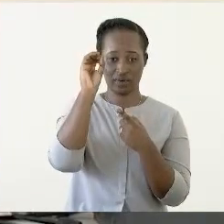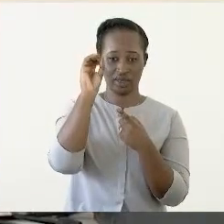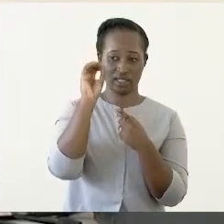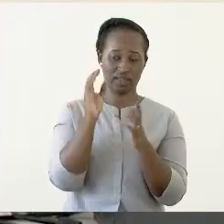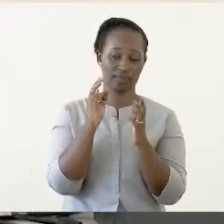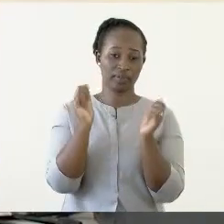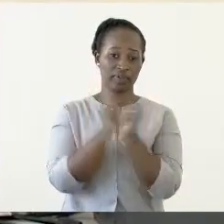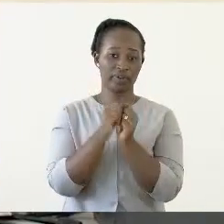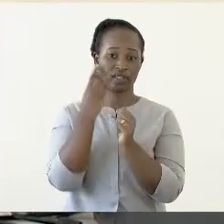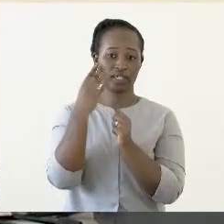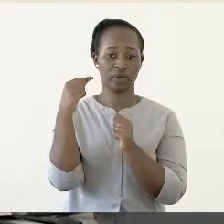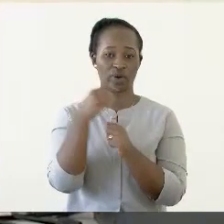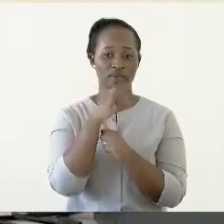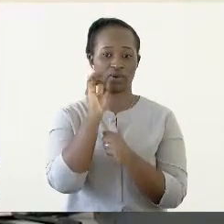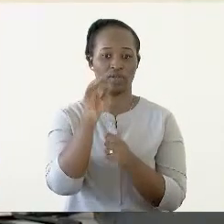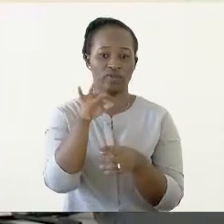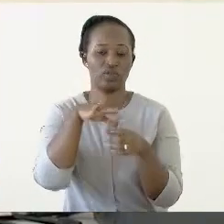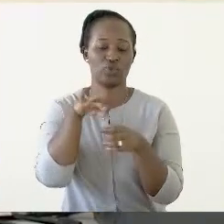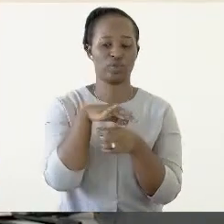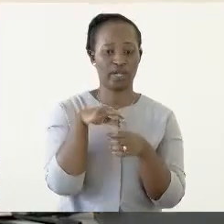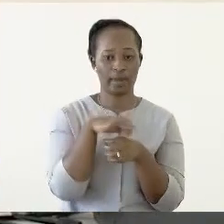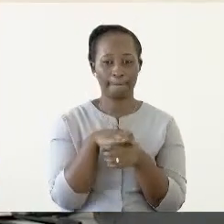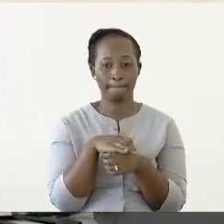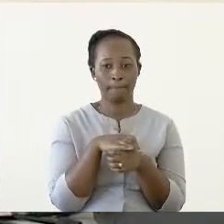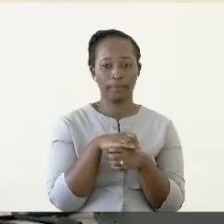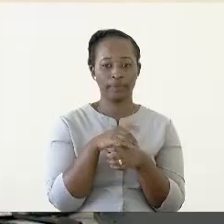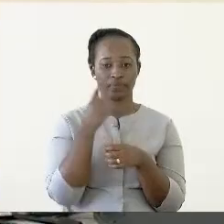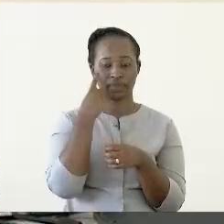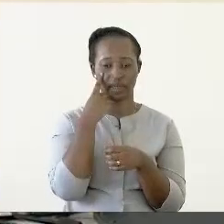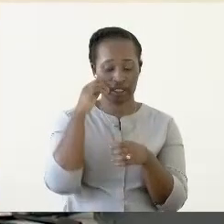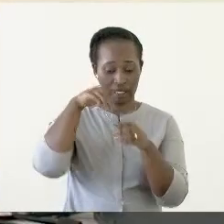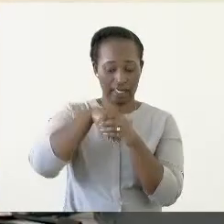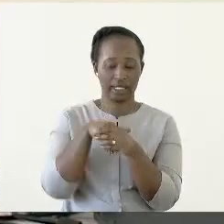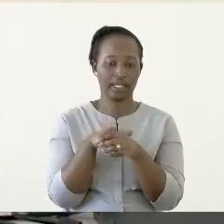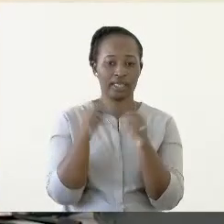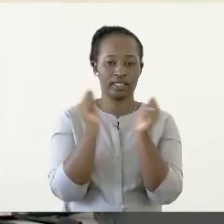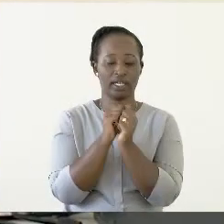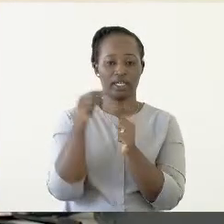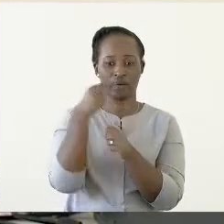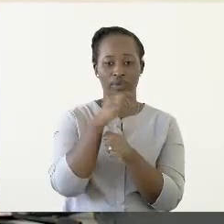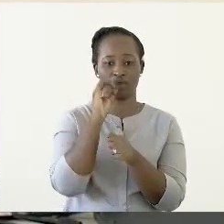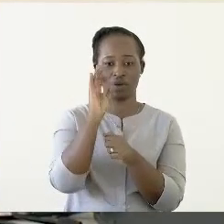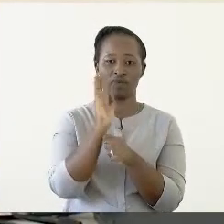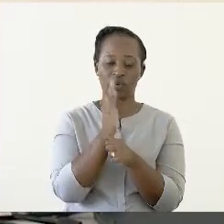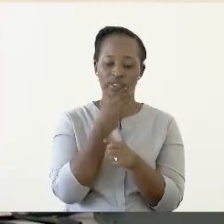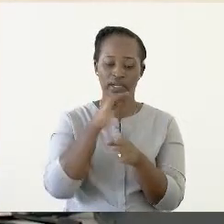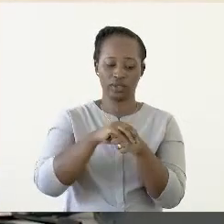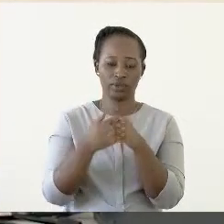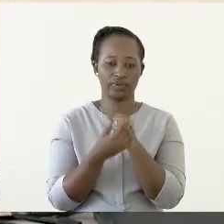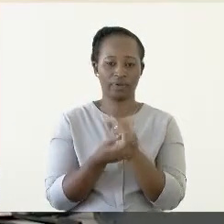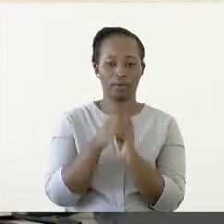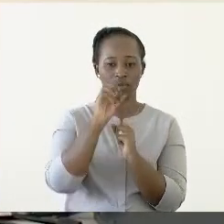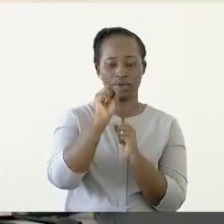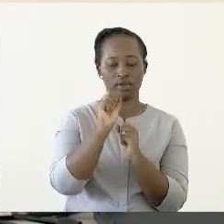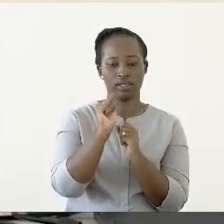14 grams of sugar dissolves in 10 grams of water to form a saturated solution.